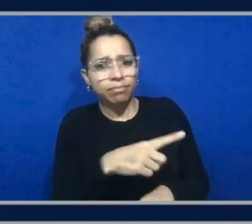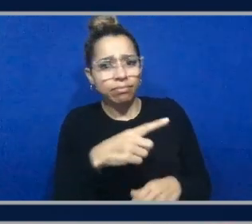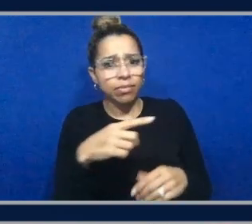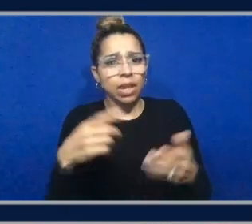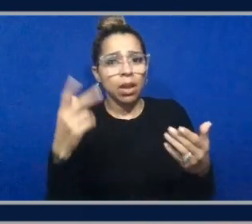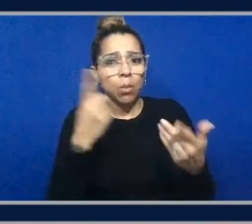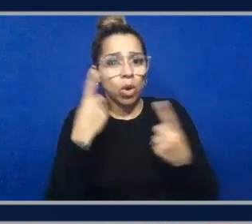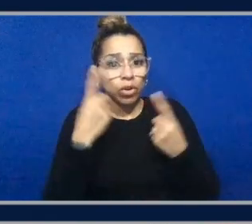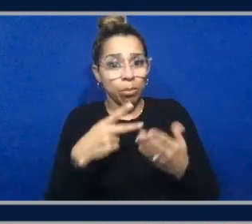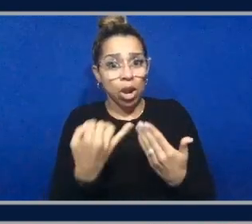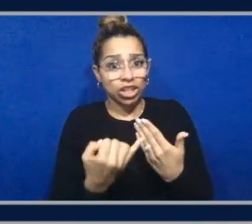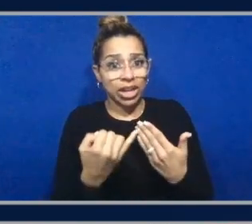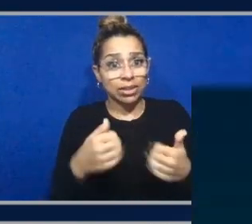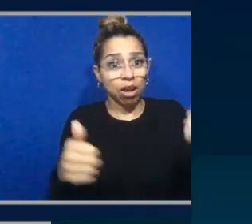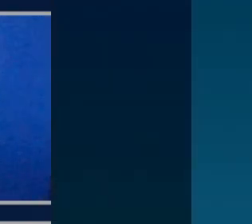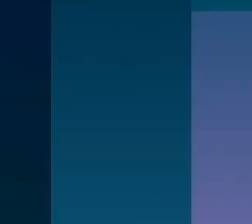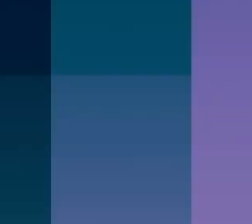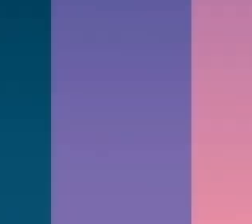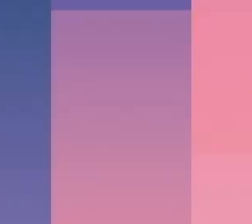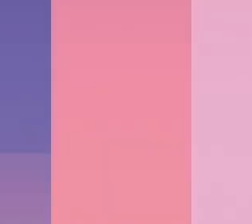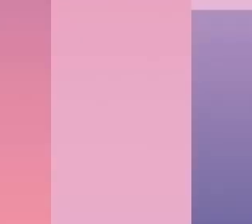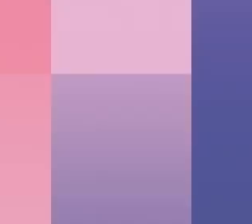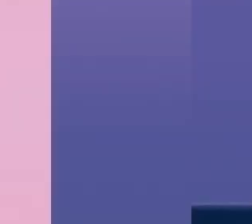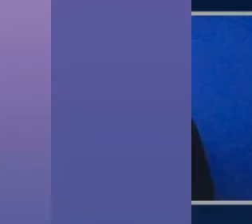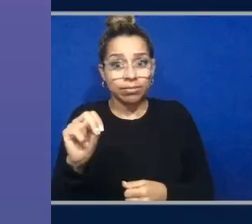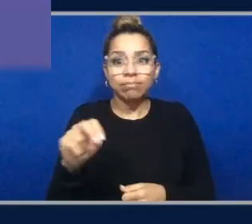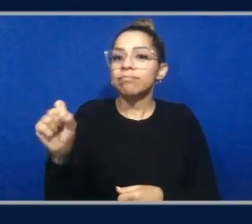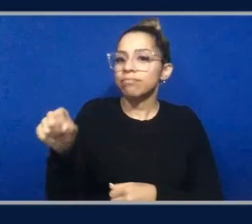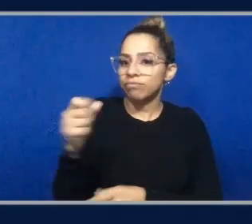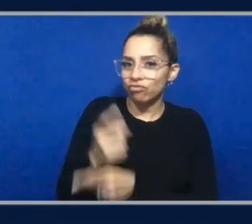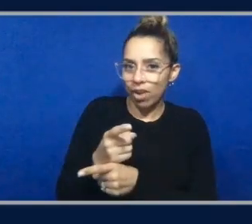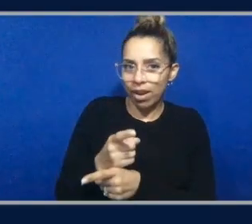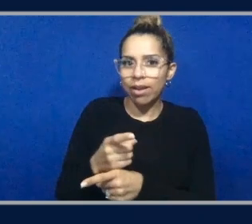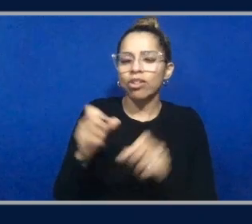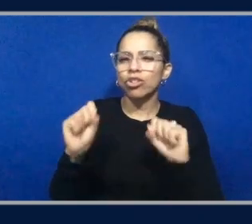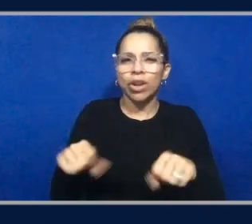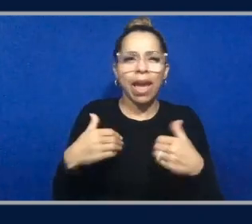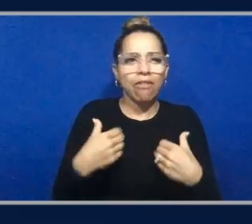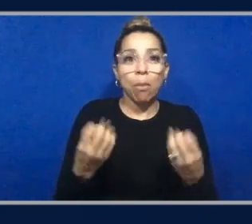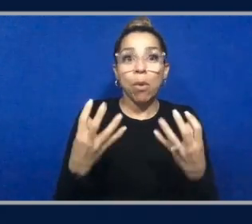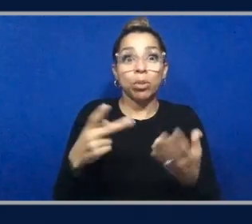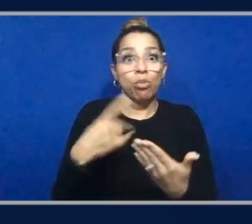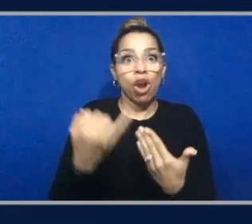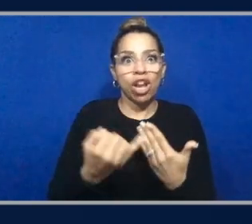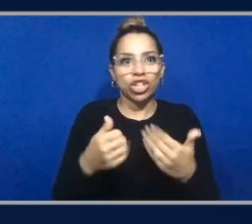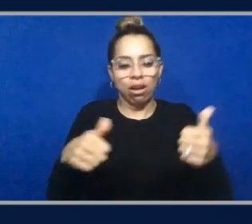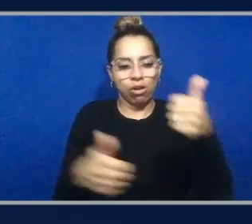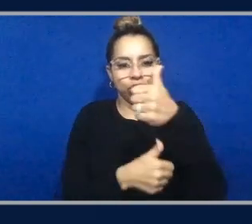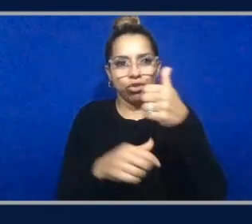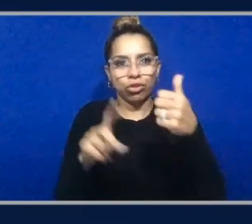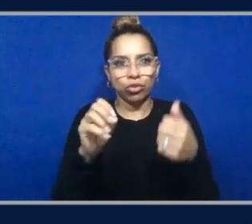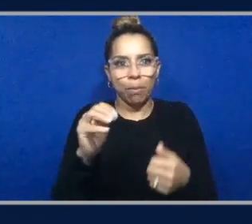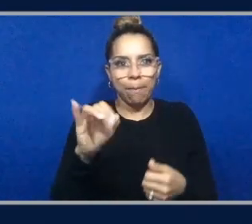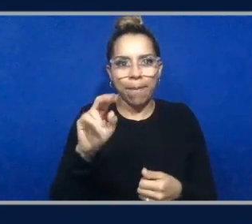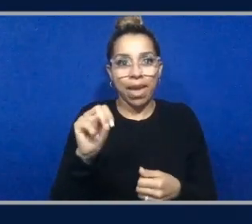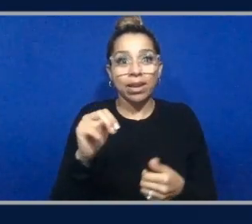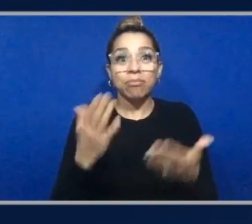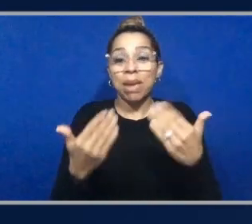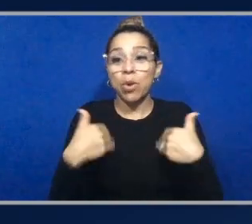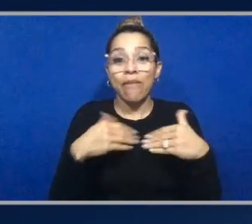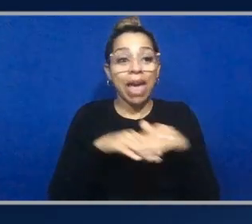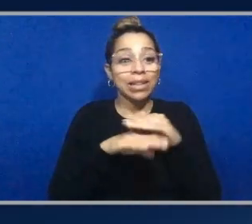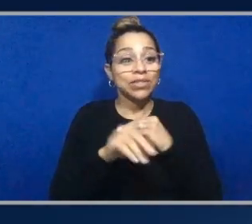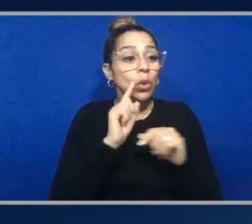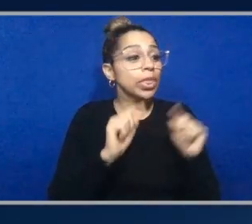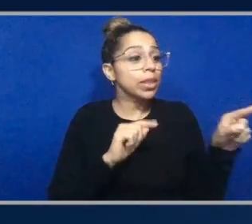People inside a domain can have been multiple projects, and they might have different access depending on which project they're working on. So the way to think about